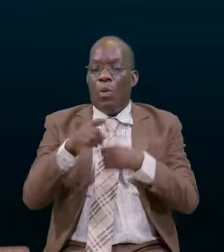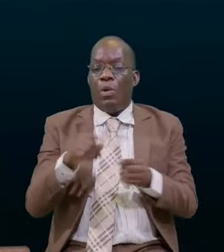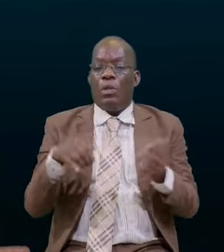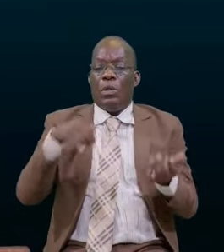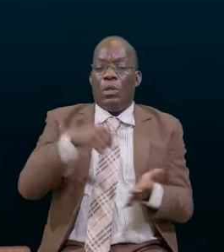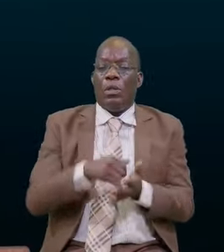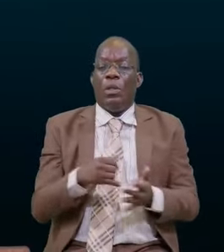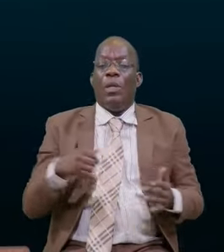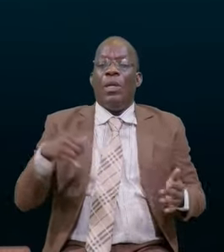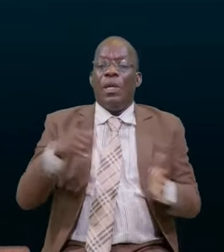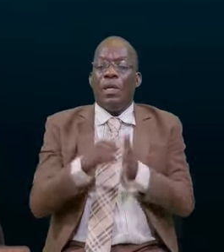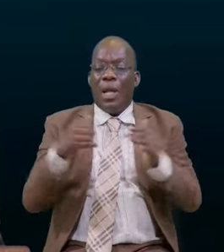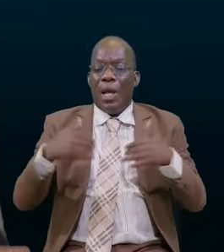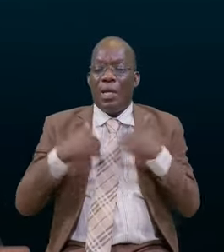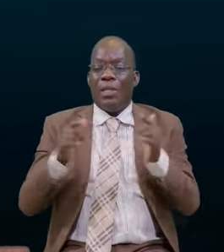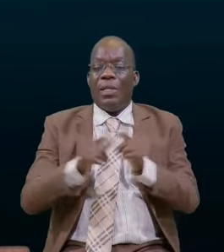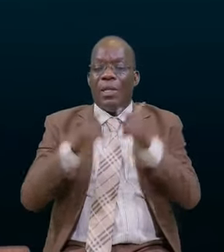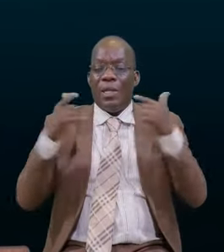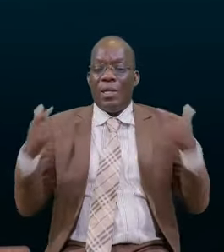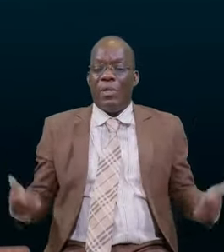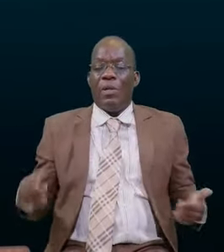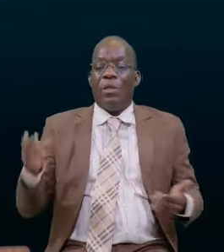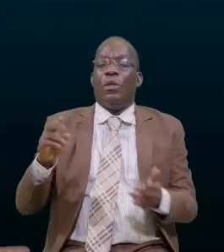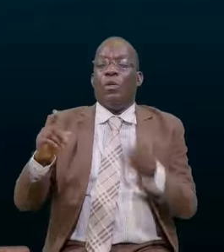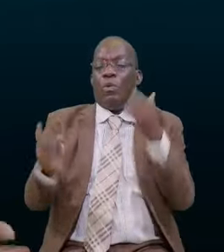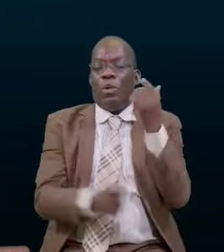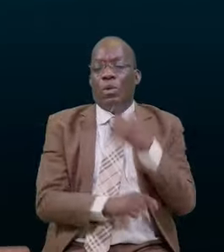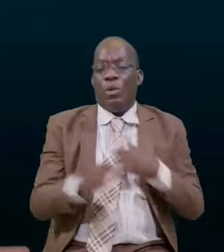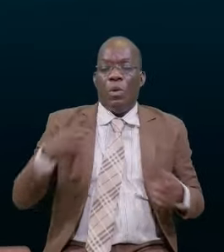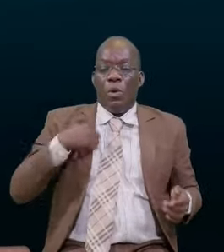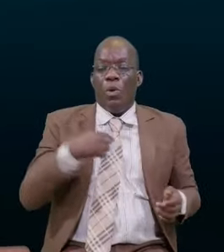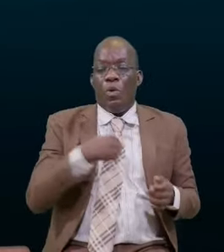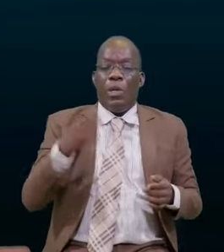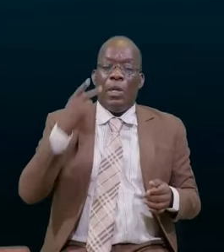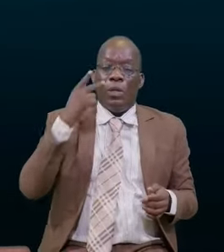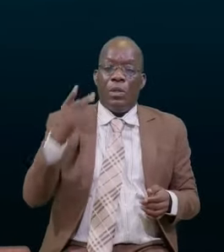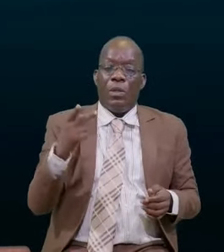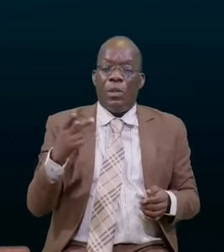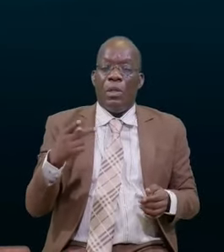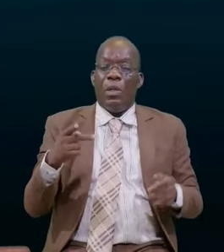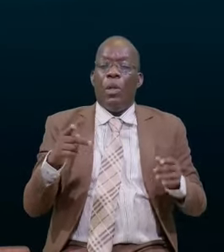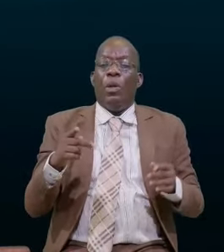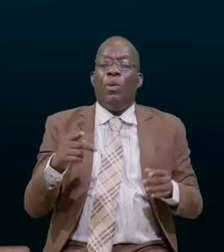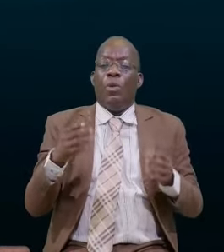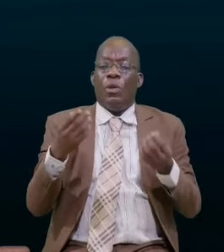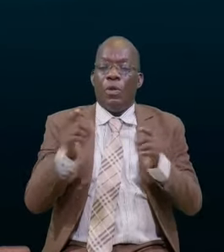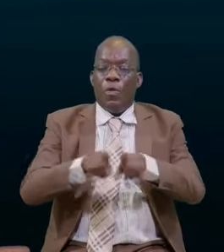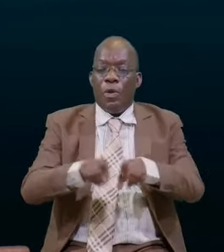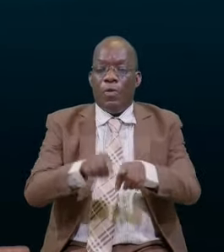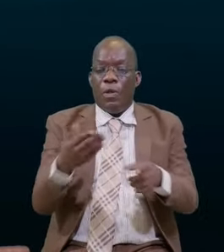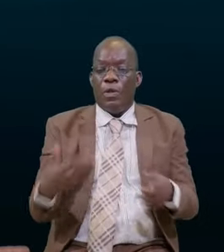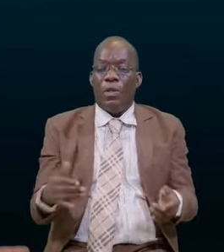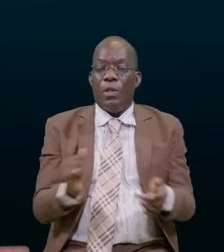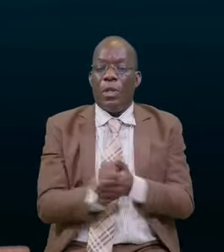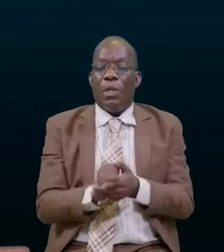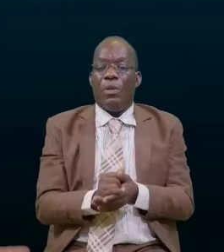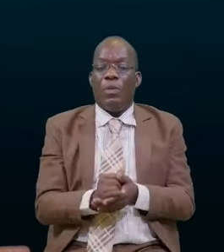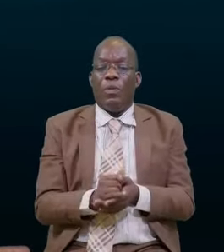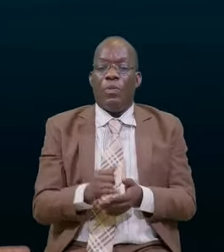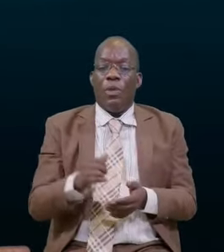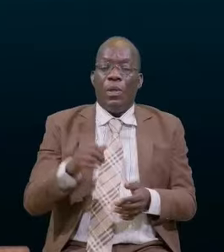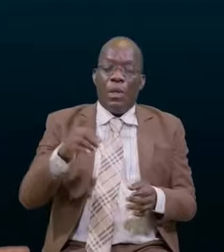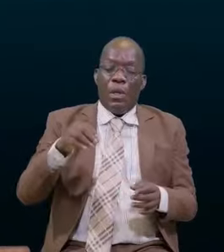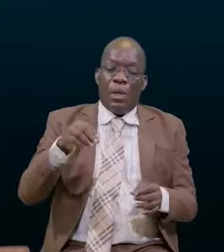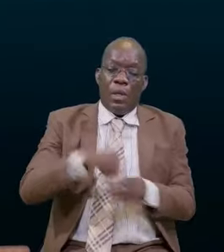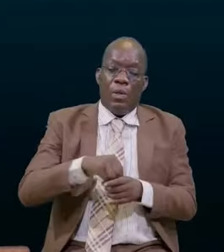consequences we have heard of the little leav that leav the lp in the book of 1 Corinthians chapter 5 I read verse